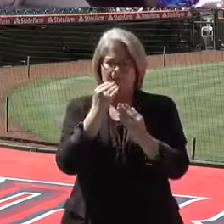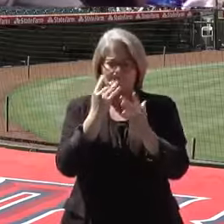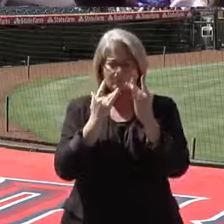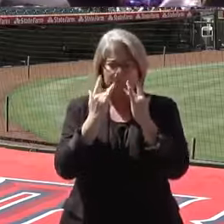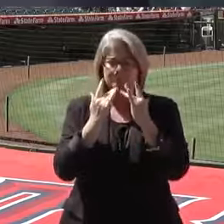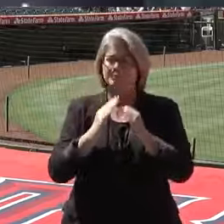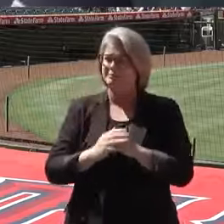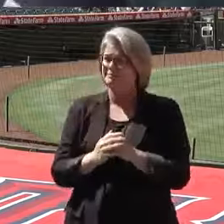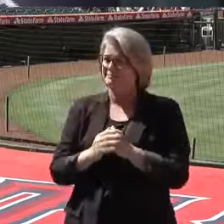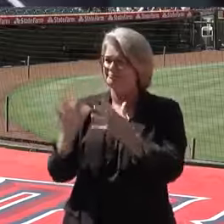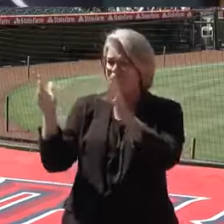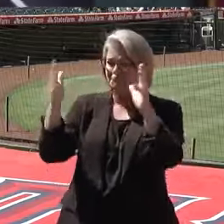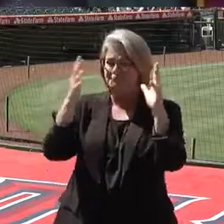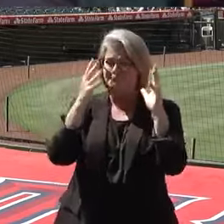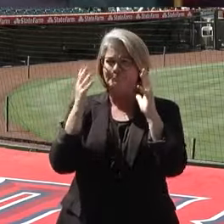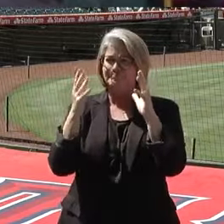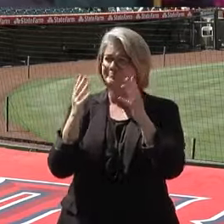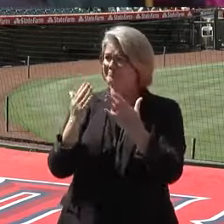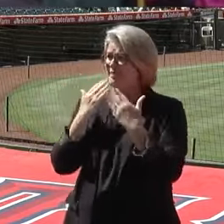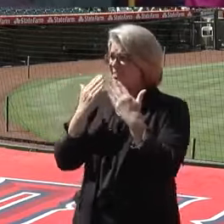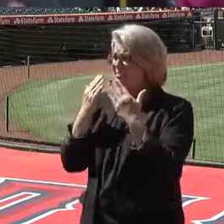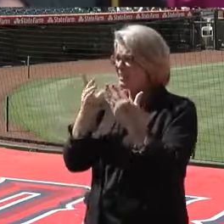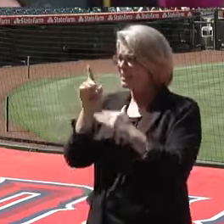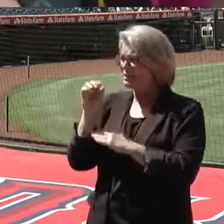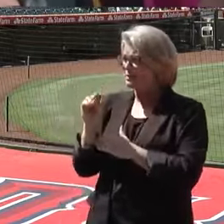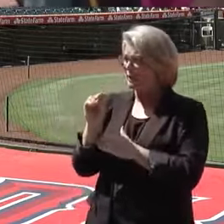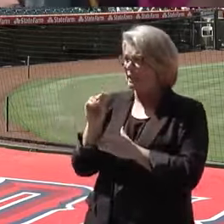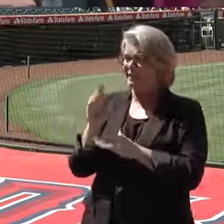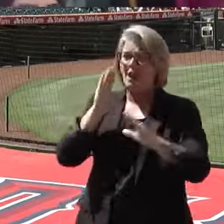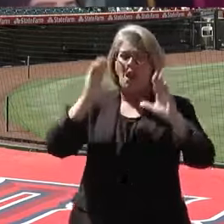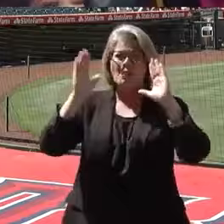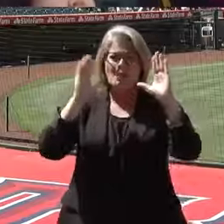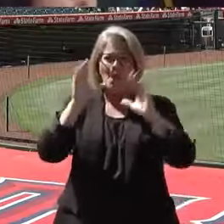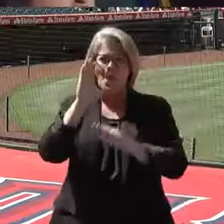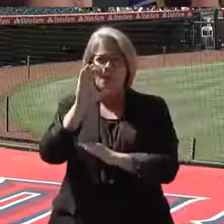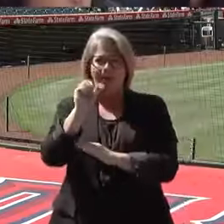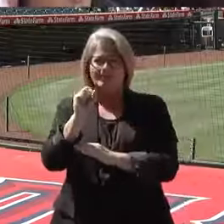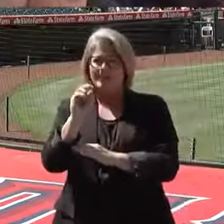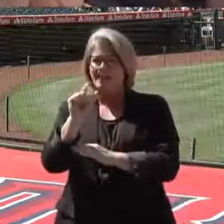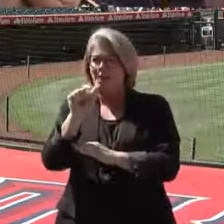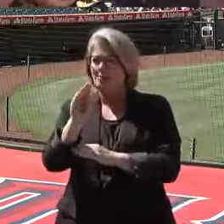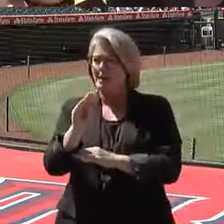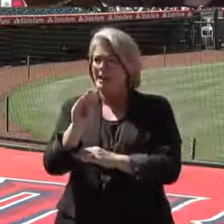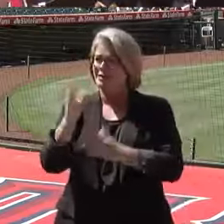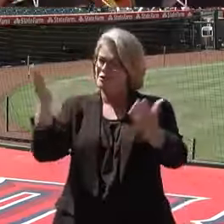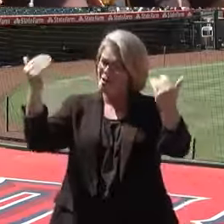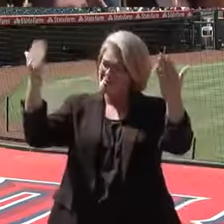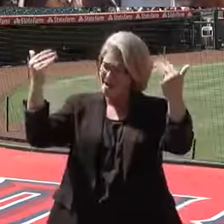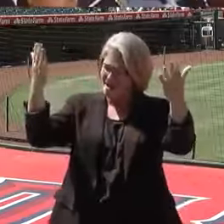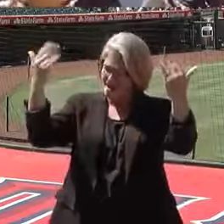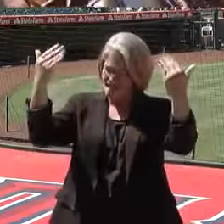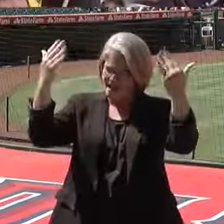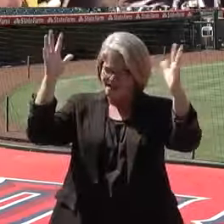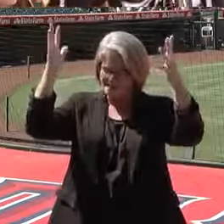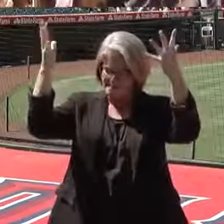All right, thank you, Dean Thien. And hello, Long Beach State. Let's make some noise. We did it.